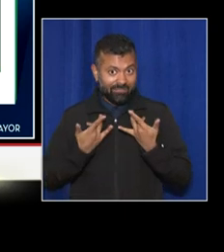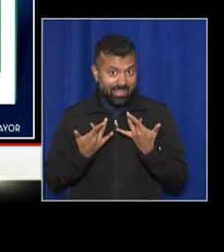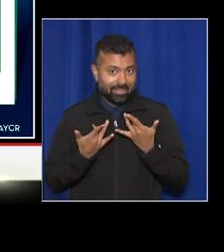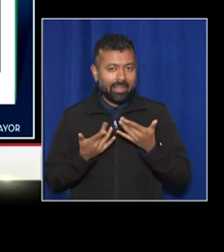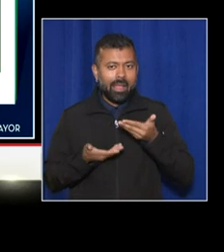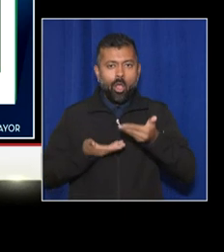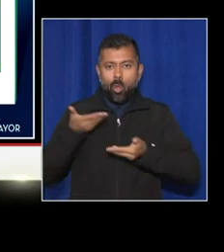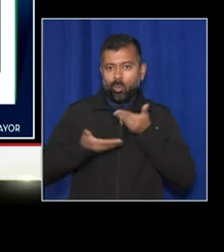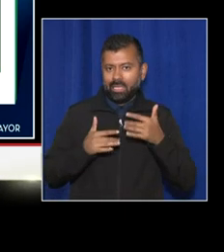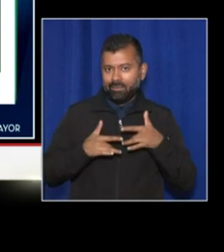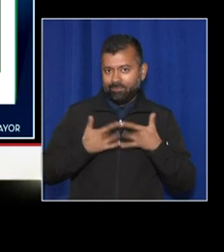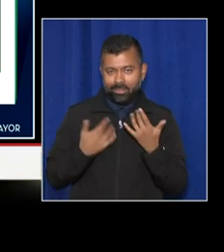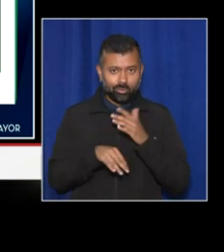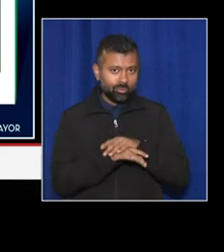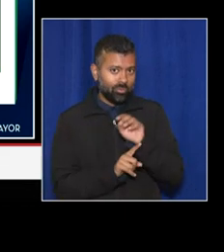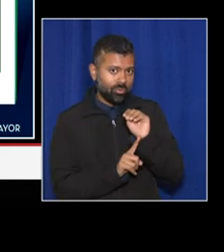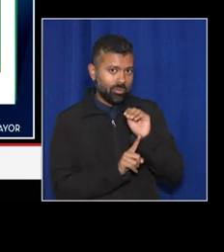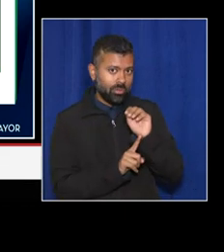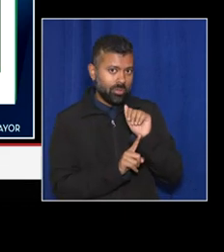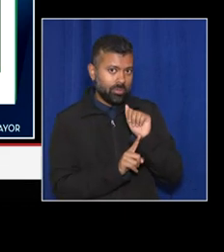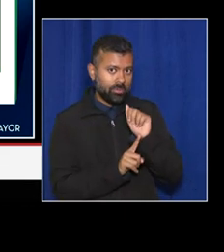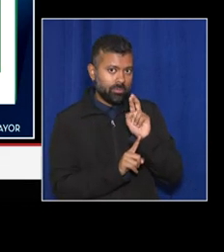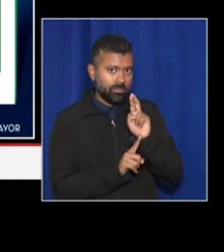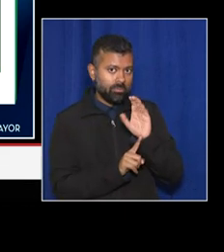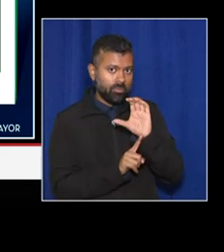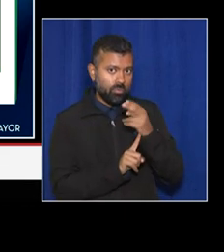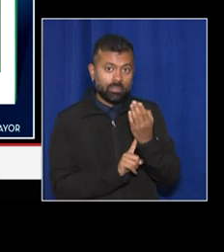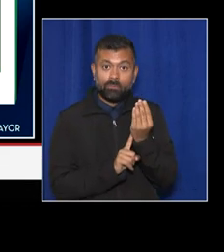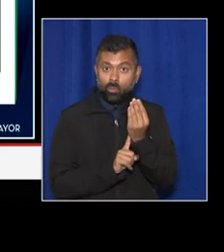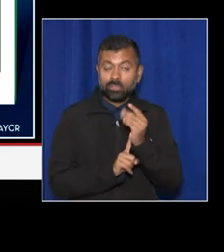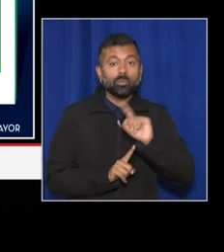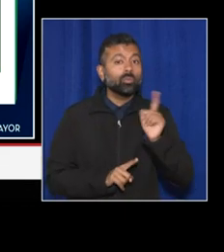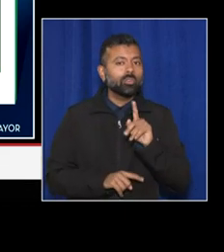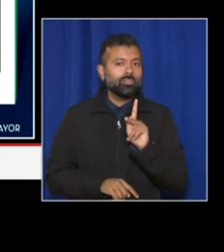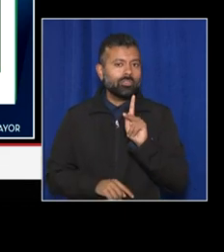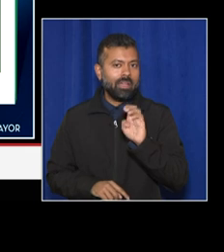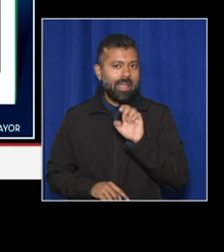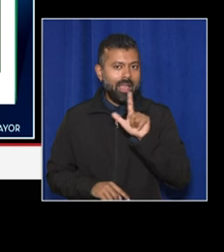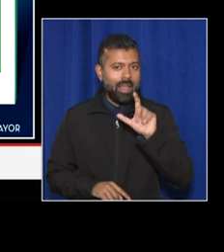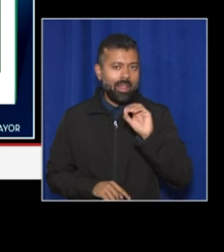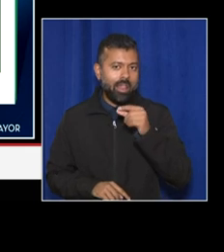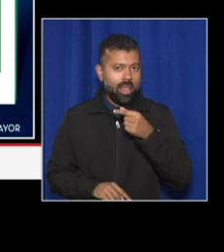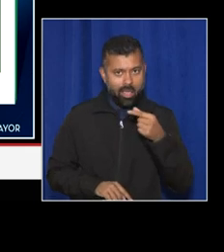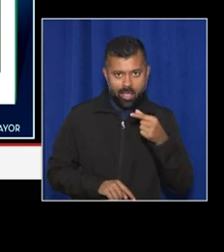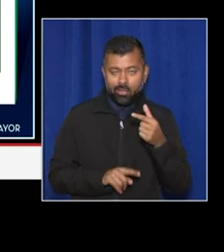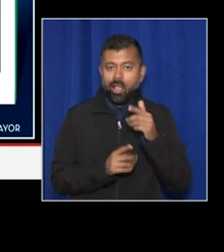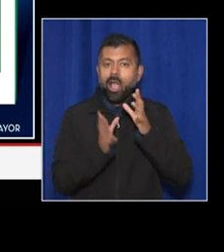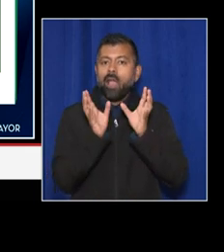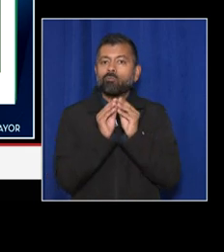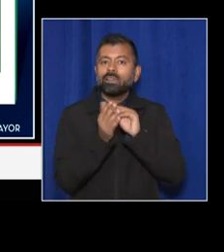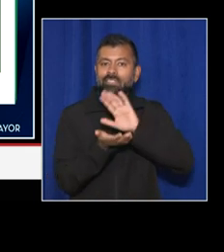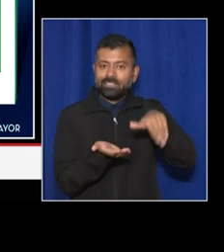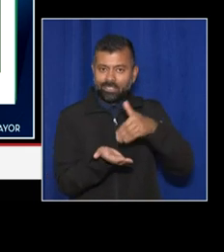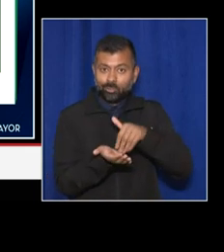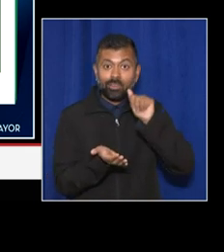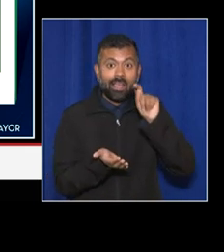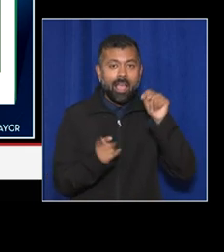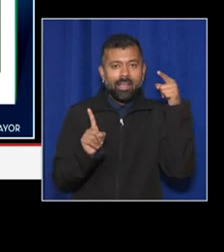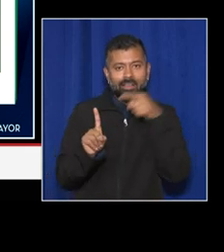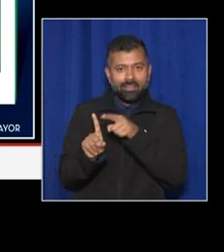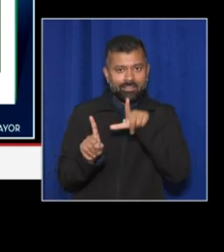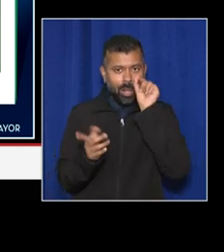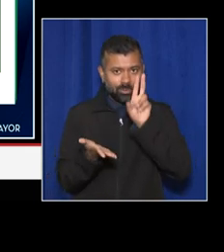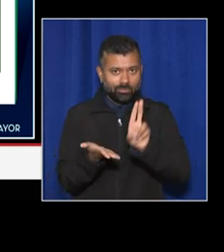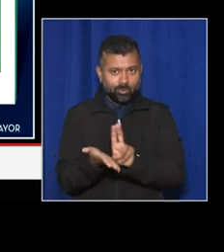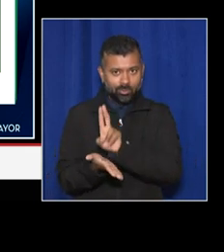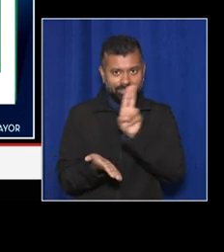It will be held at the Kellogg Conference Center at Gallaudet University from 10 a.m. to 2 p.m. There will be 2 time slots